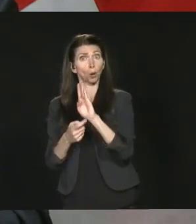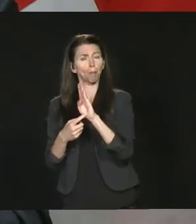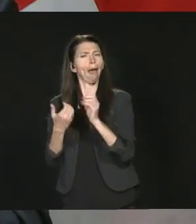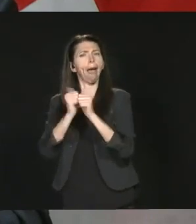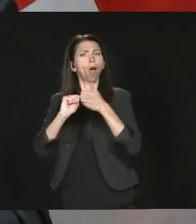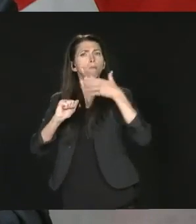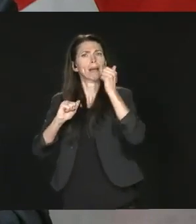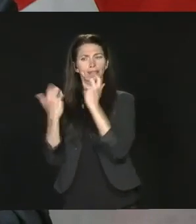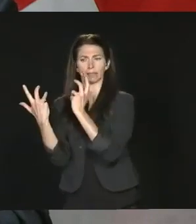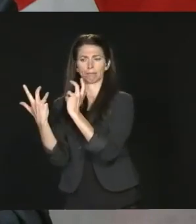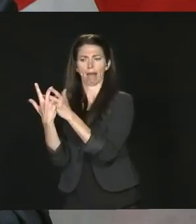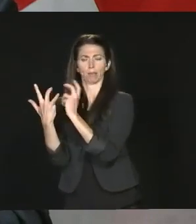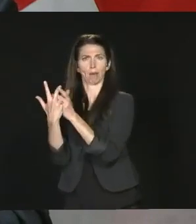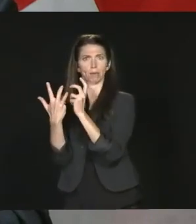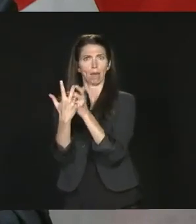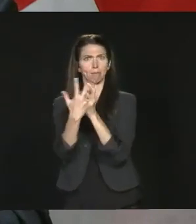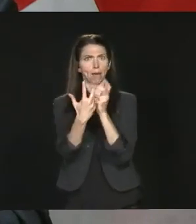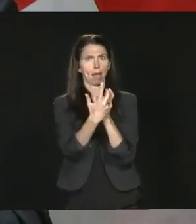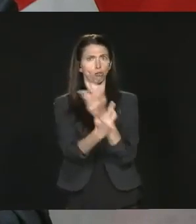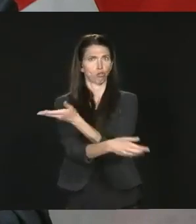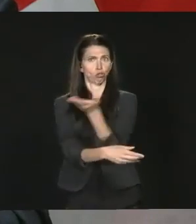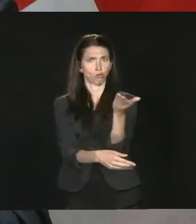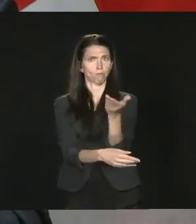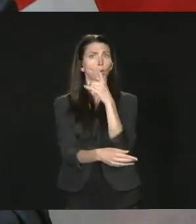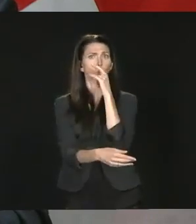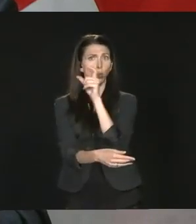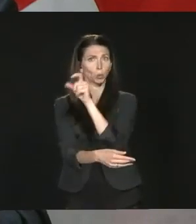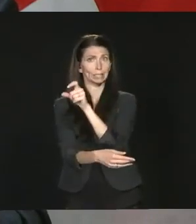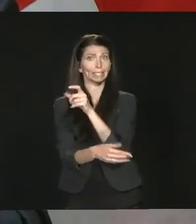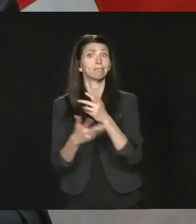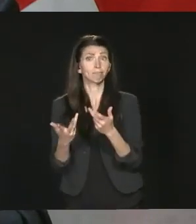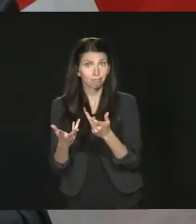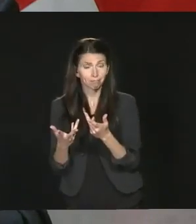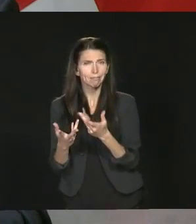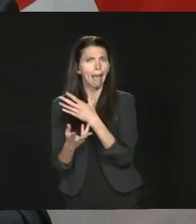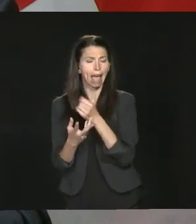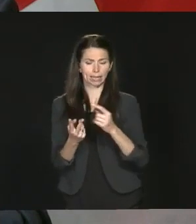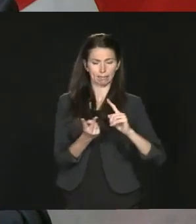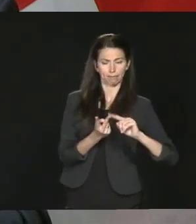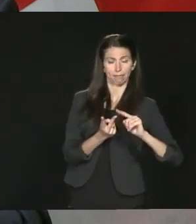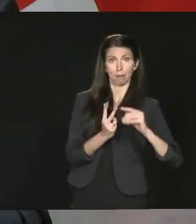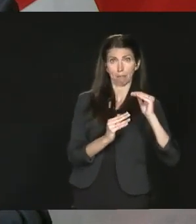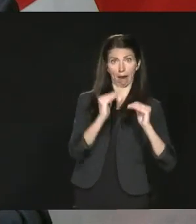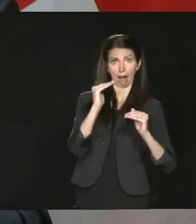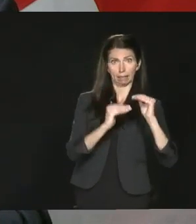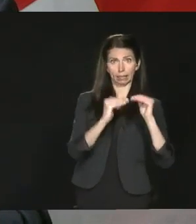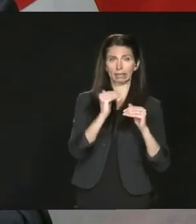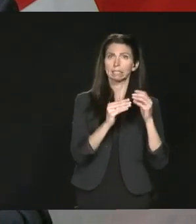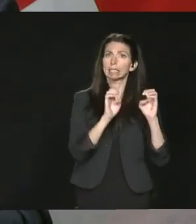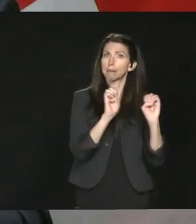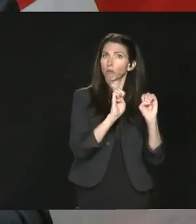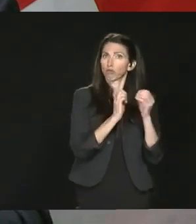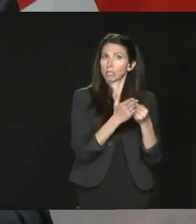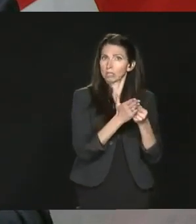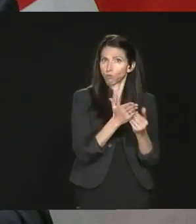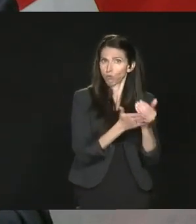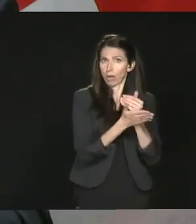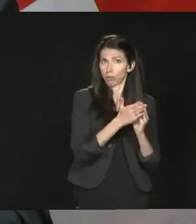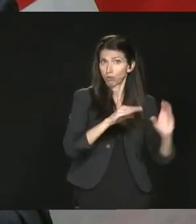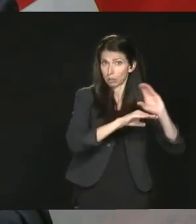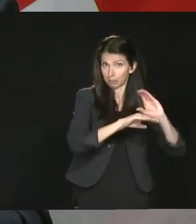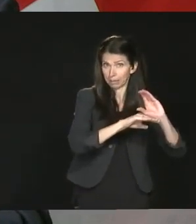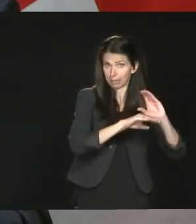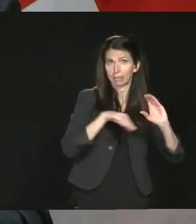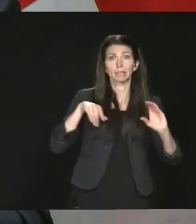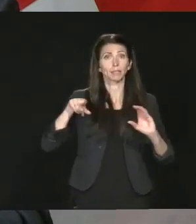important emergency wage subsidies, making sure that the CERB continues its vigor and its rigor in